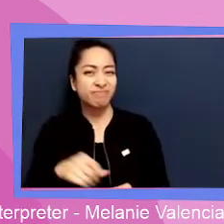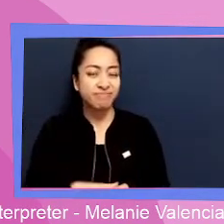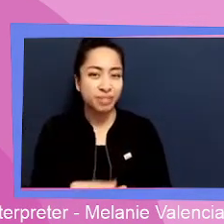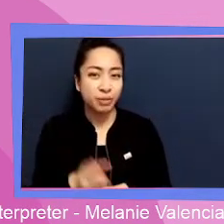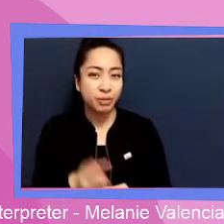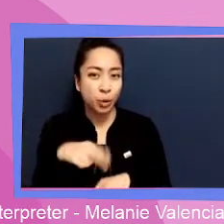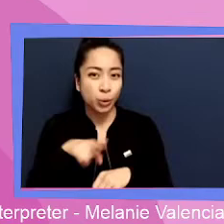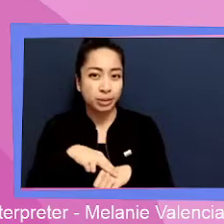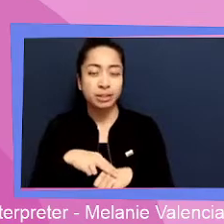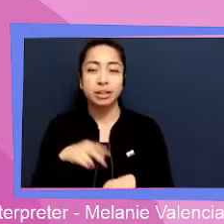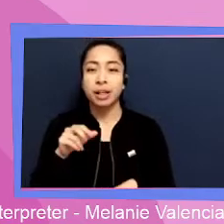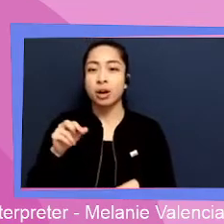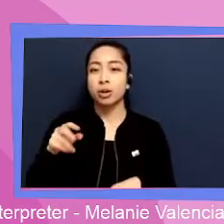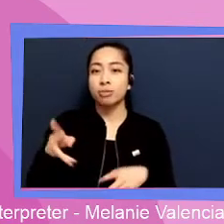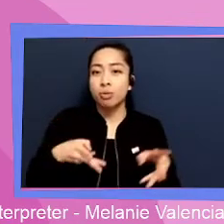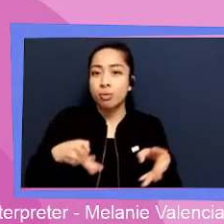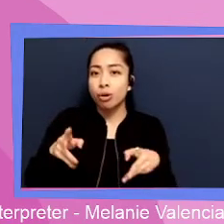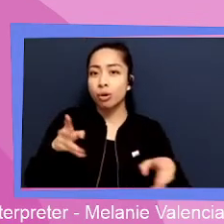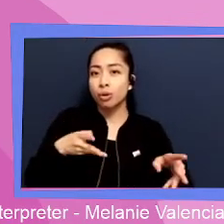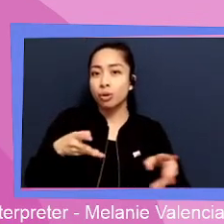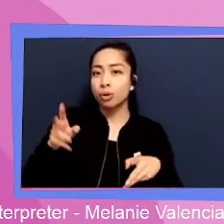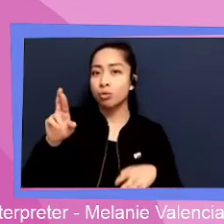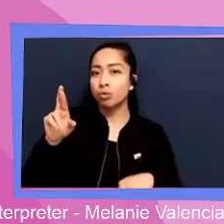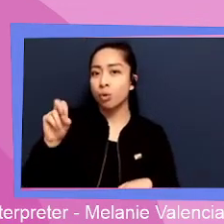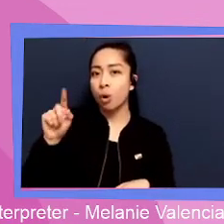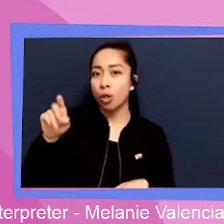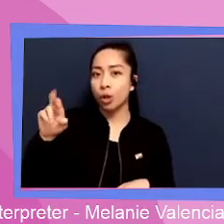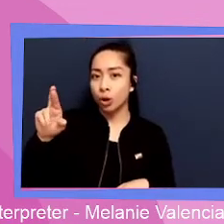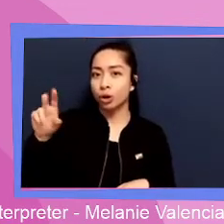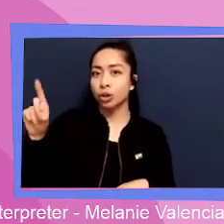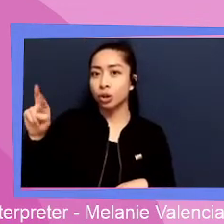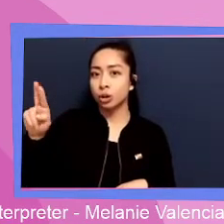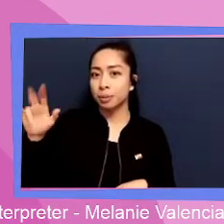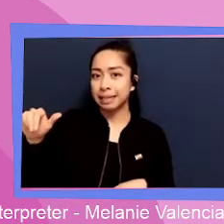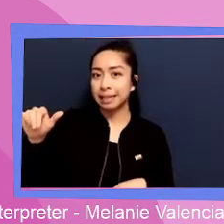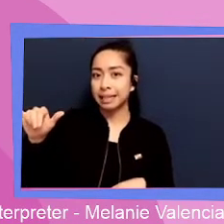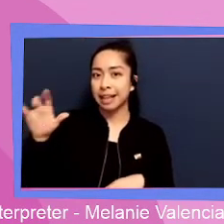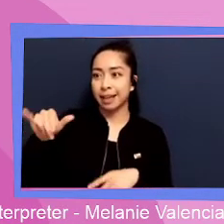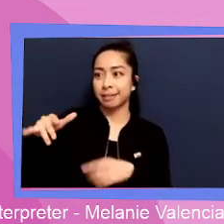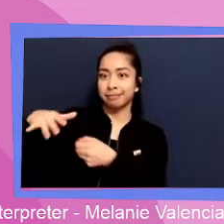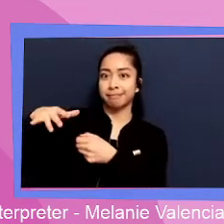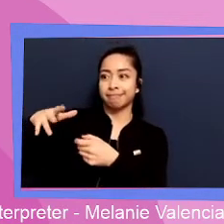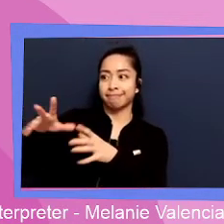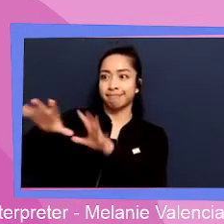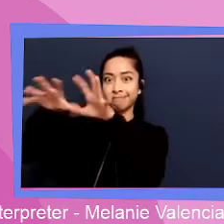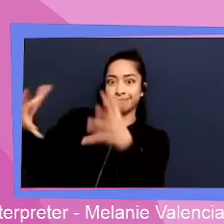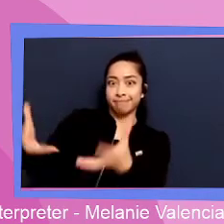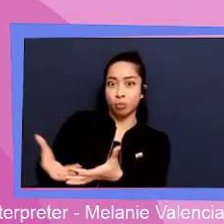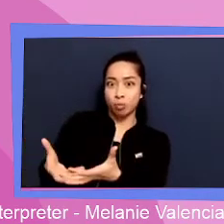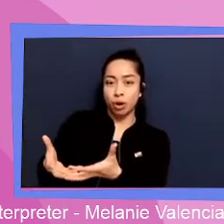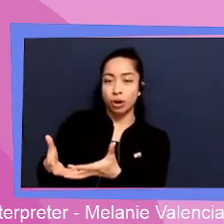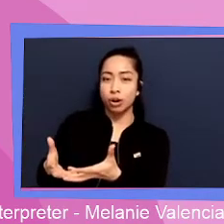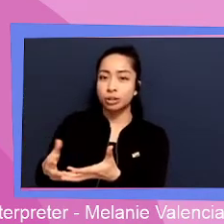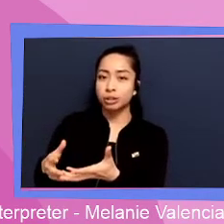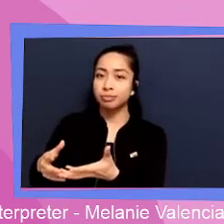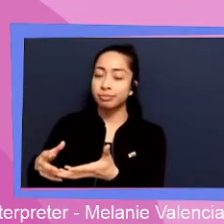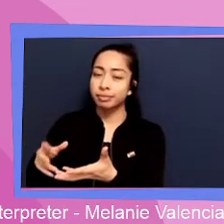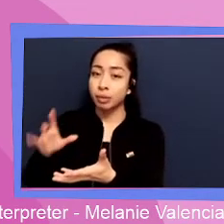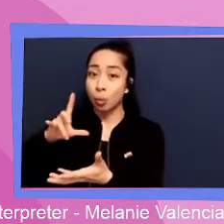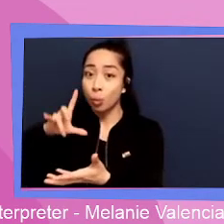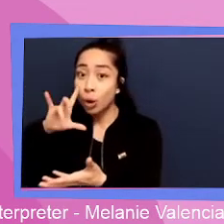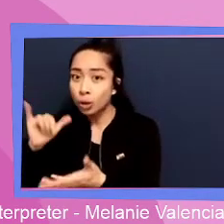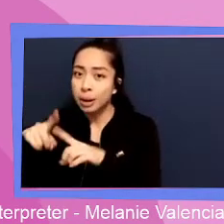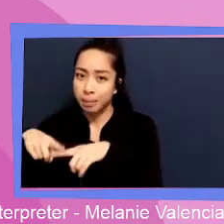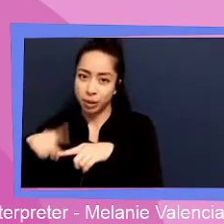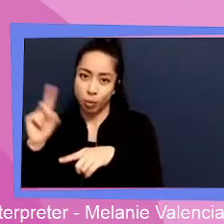derby scene is quite different depending on what city you're in. And I don't play roller derby myself, but I'm more familiar, of course,